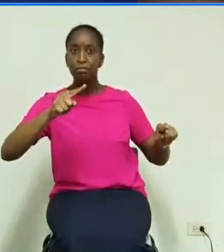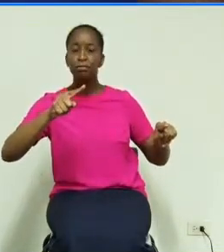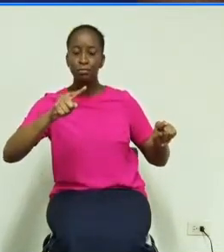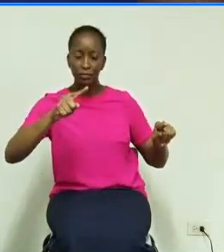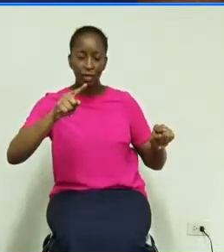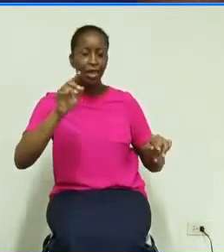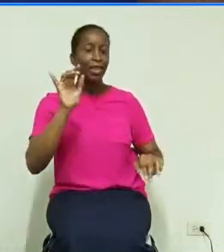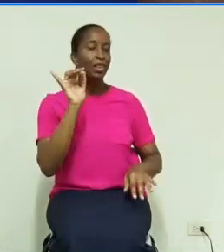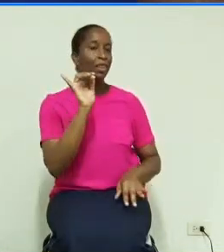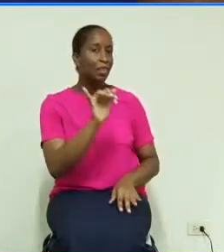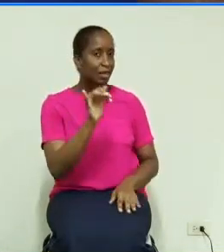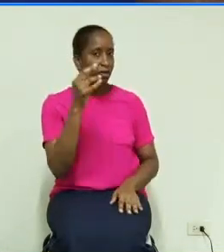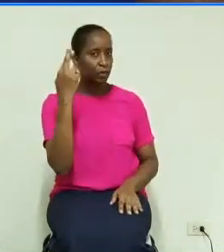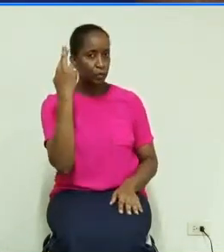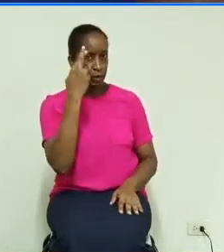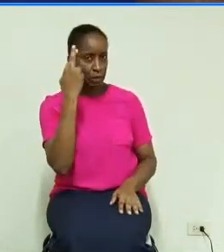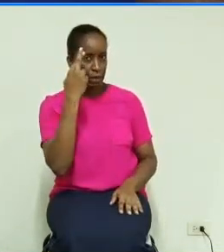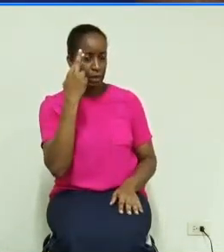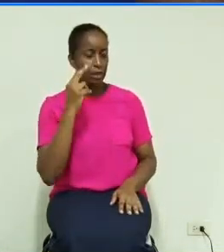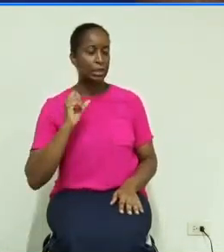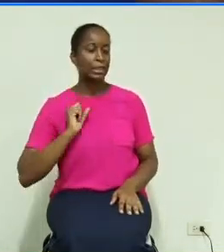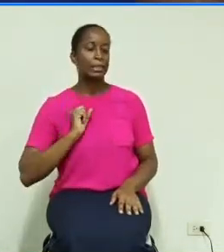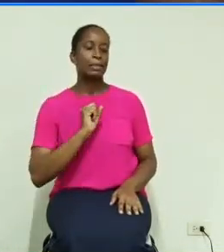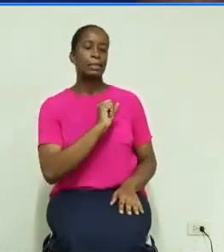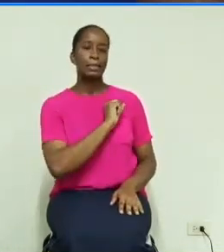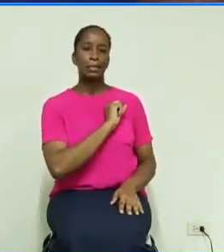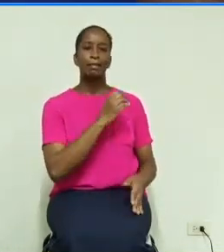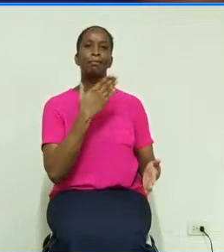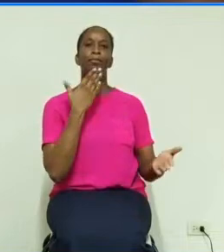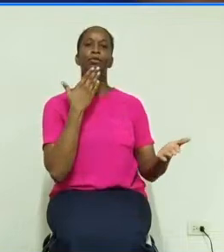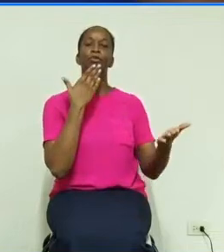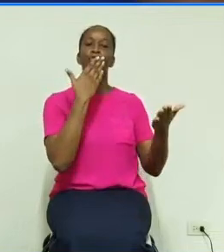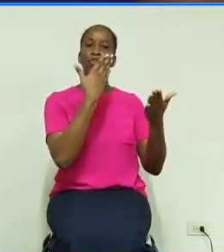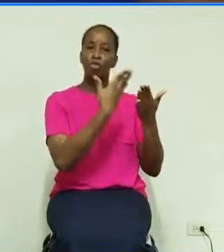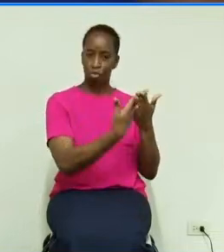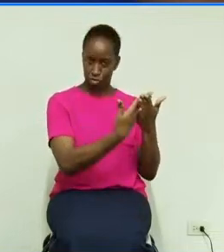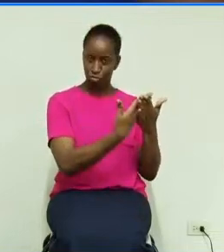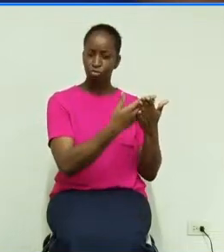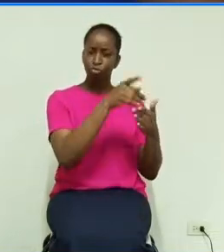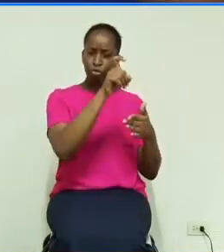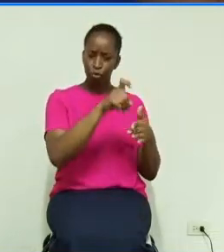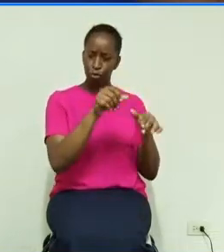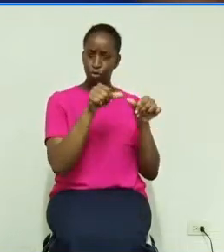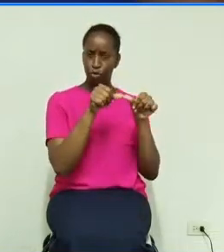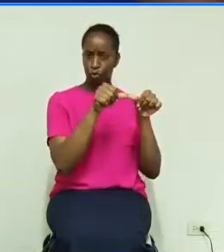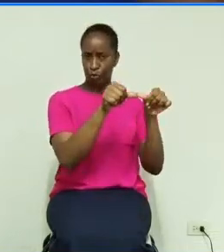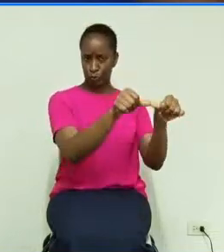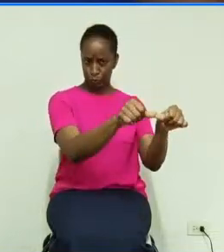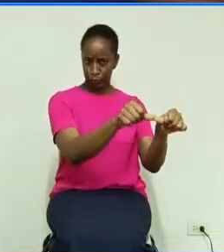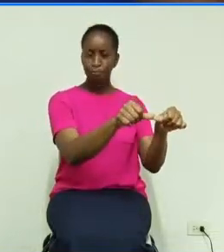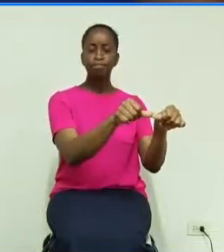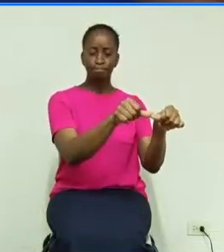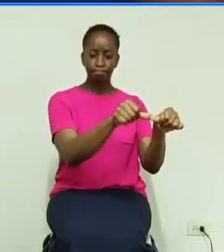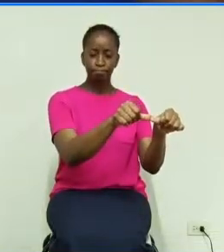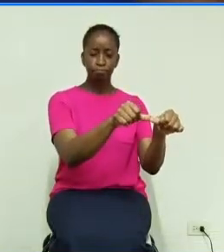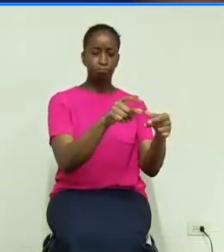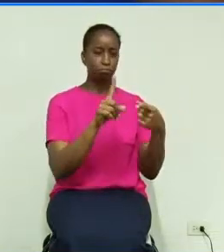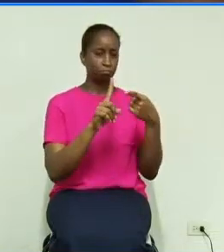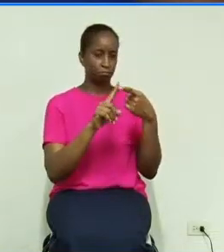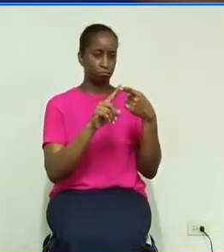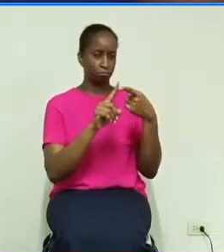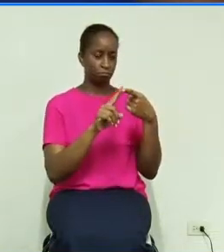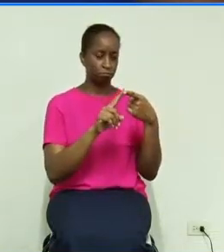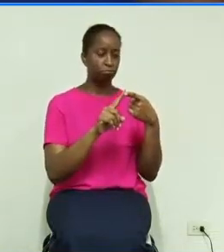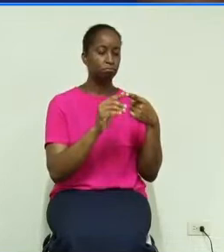chamber. That is my first point. Secondly, there's always a requirement for checks